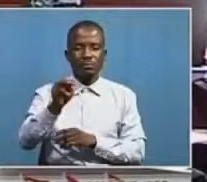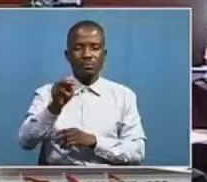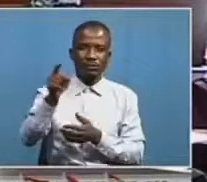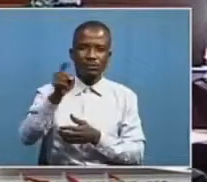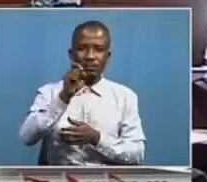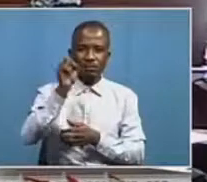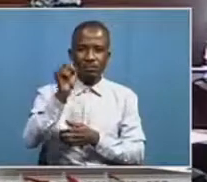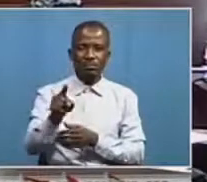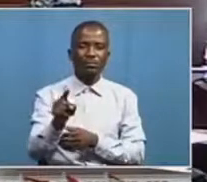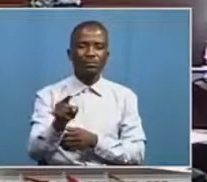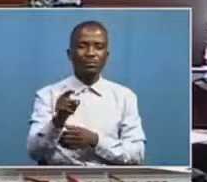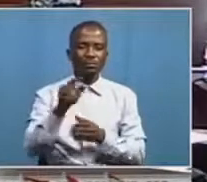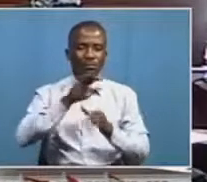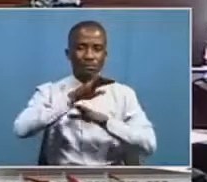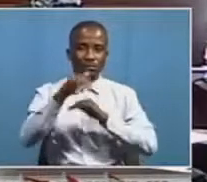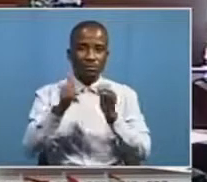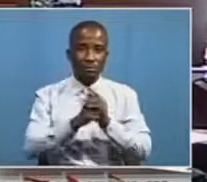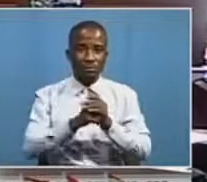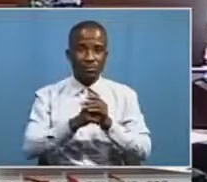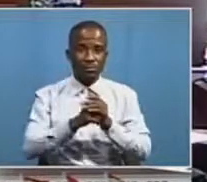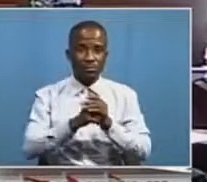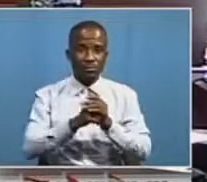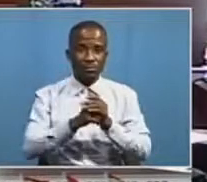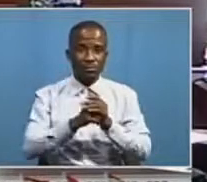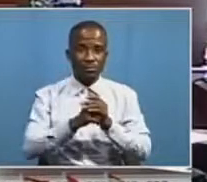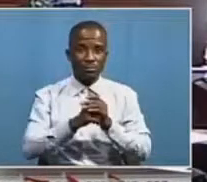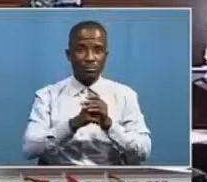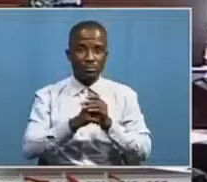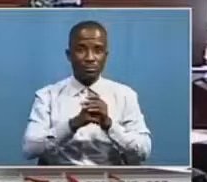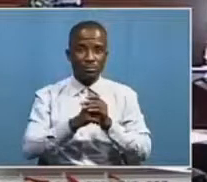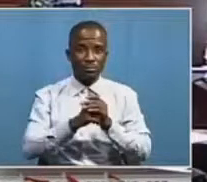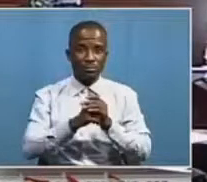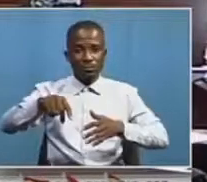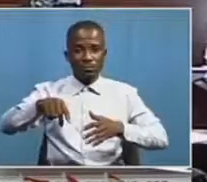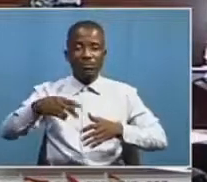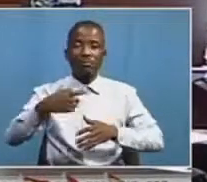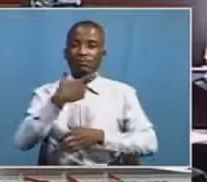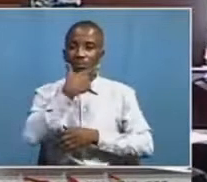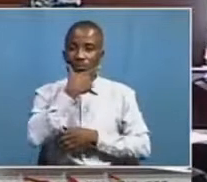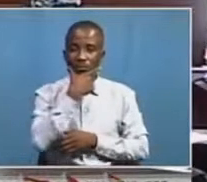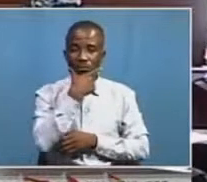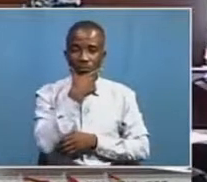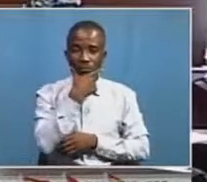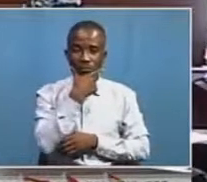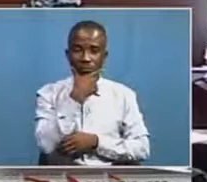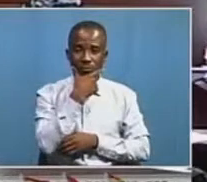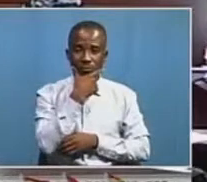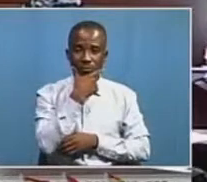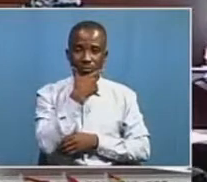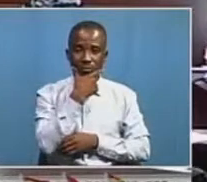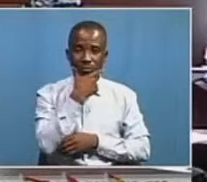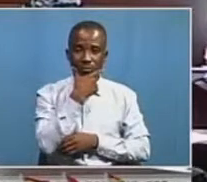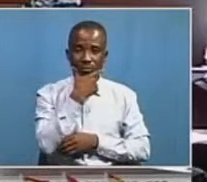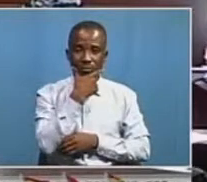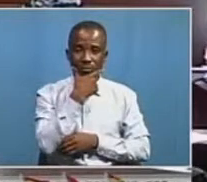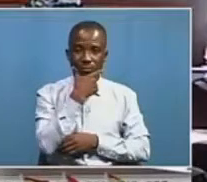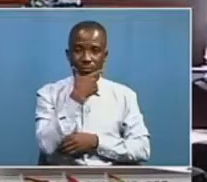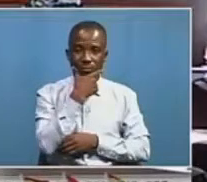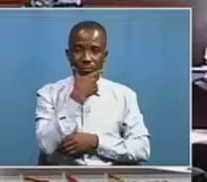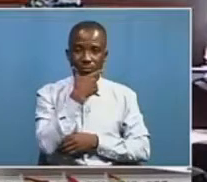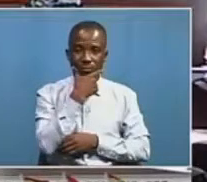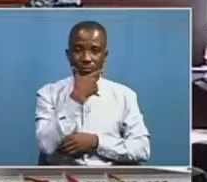13,121,111. Out of this figure, the second respondent, Nana Akufo-Addo, of the NPP,